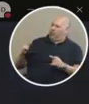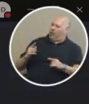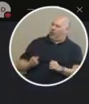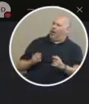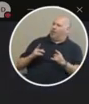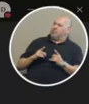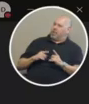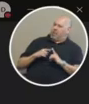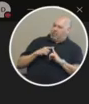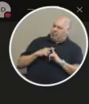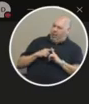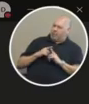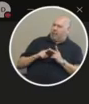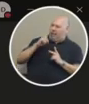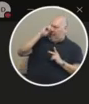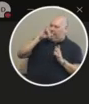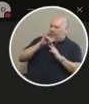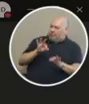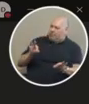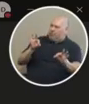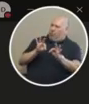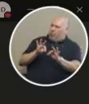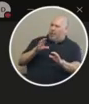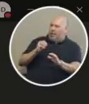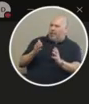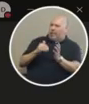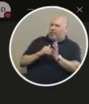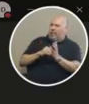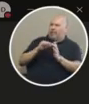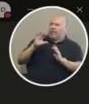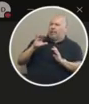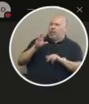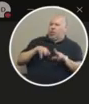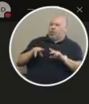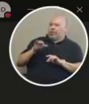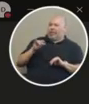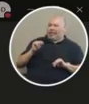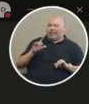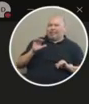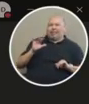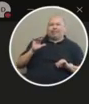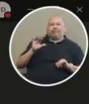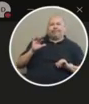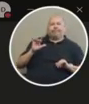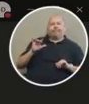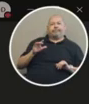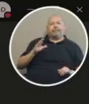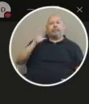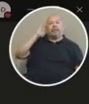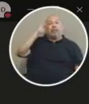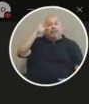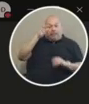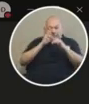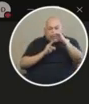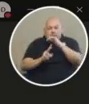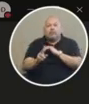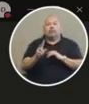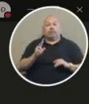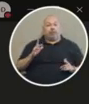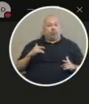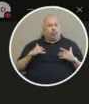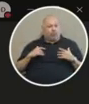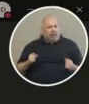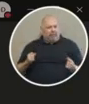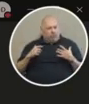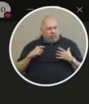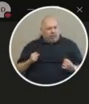many positives there are, I think that's important. And then again, looking at down the road when we have people that are